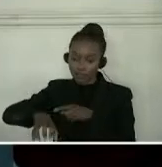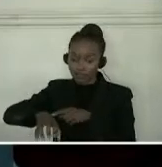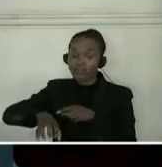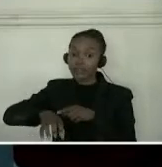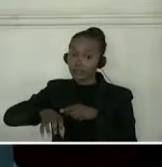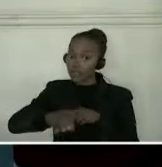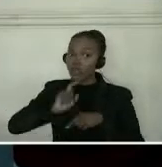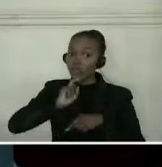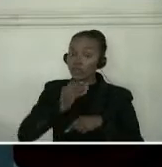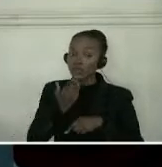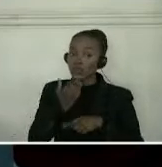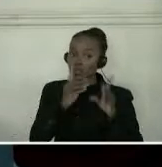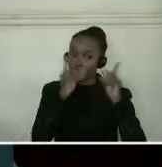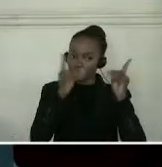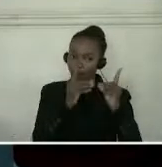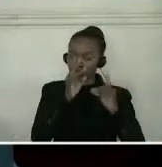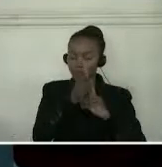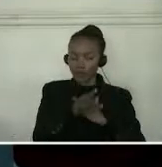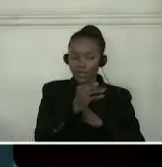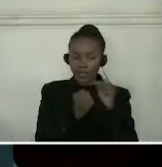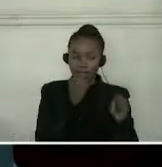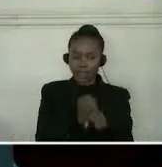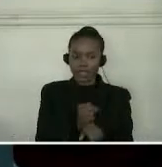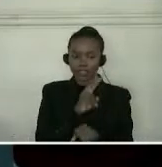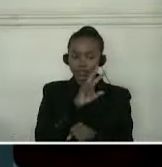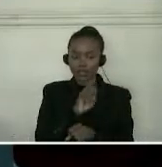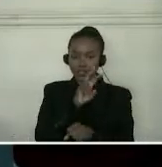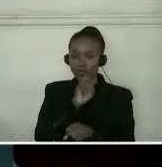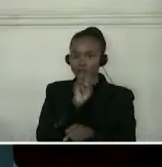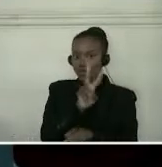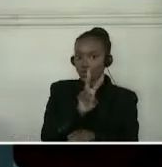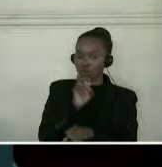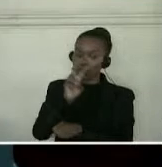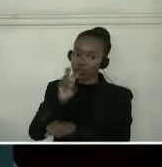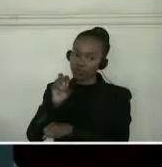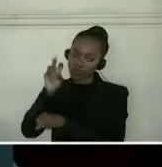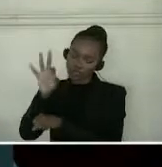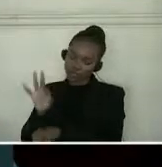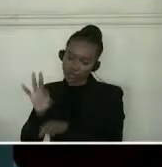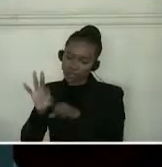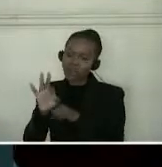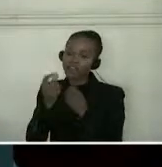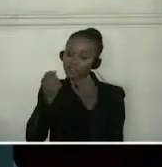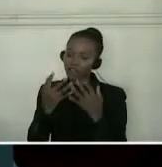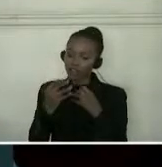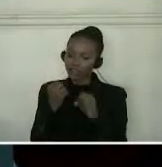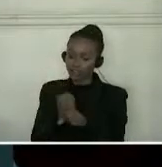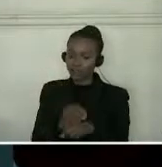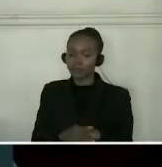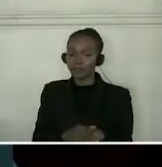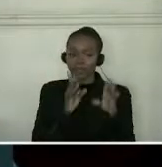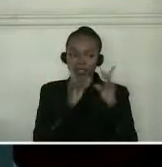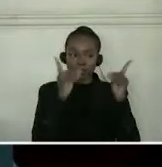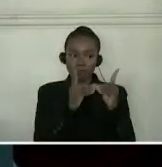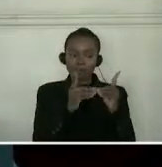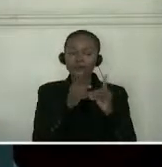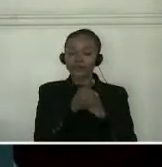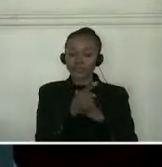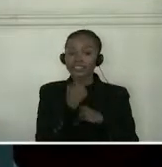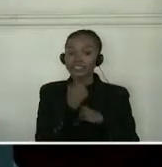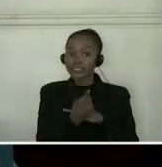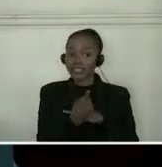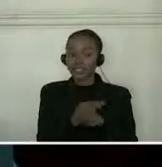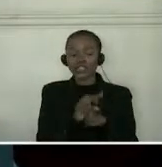department in the 2022-2023 financial year the department has indicated that the 2 million 280 000 will be